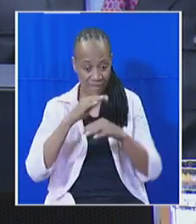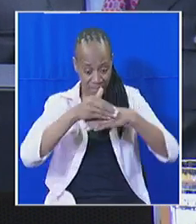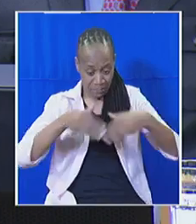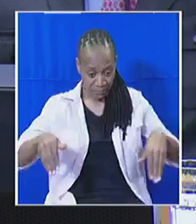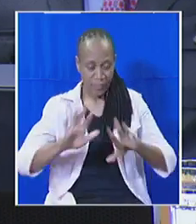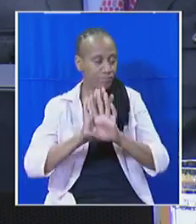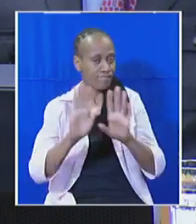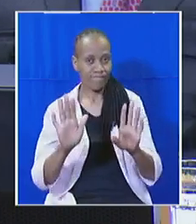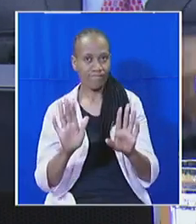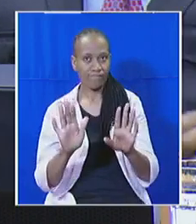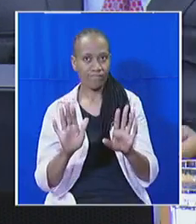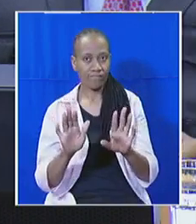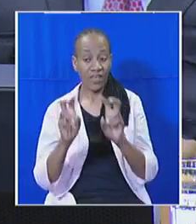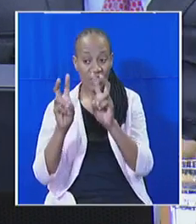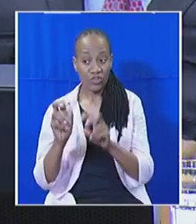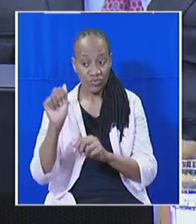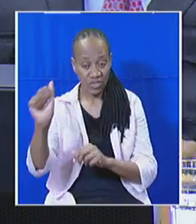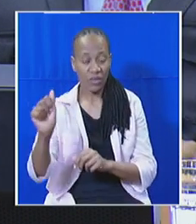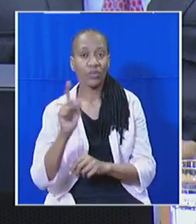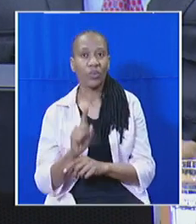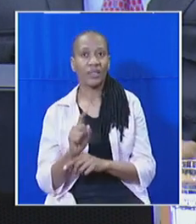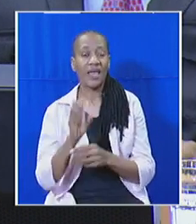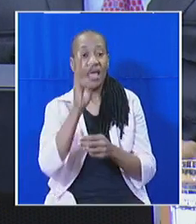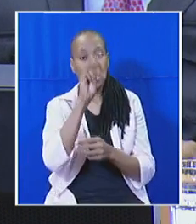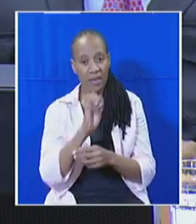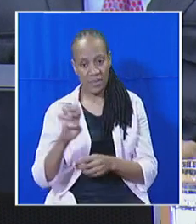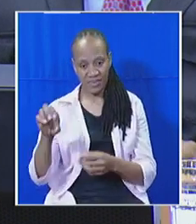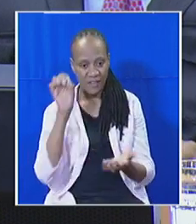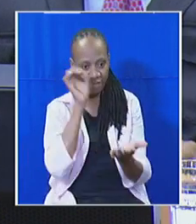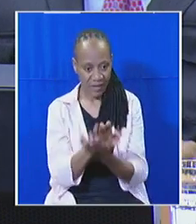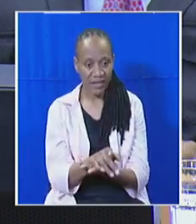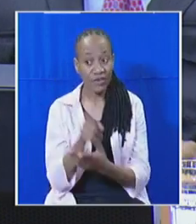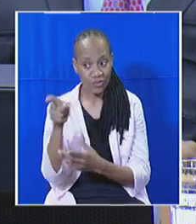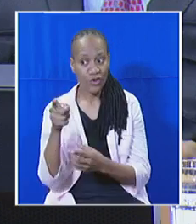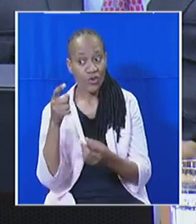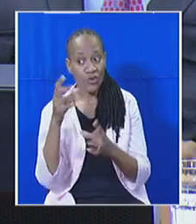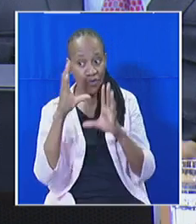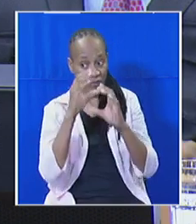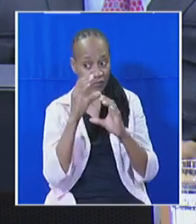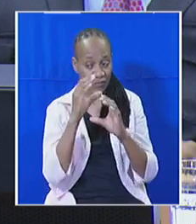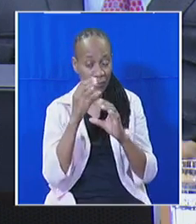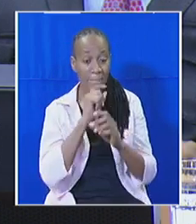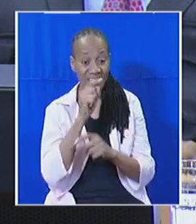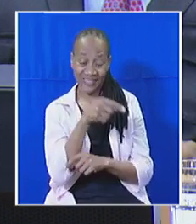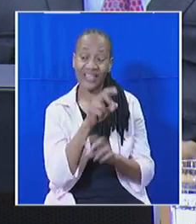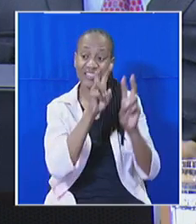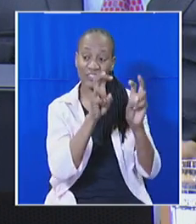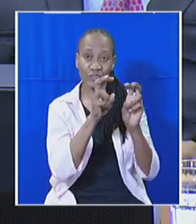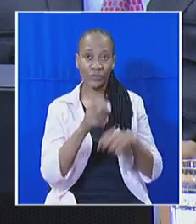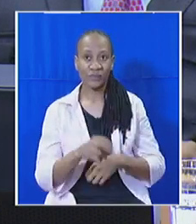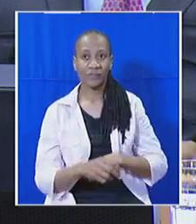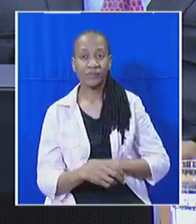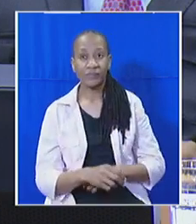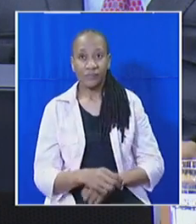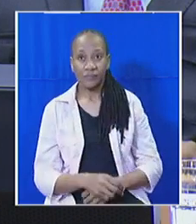about was the issue of firing an MEC. I've said that many times even in the portfolio committee, that because there was a